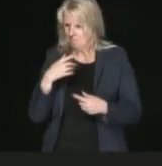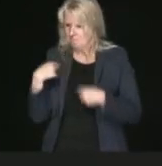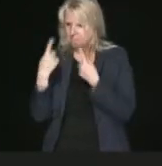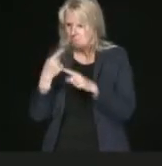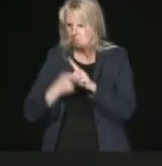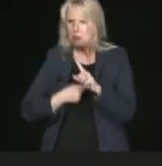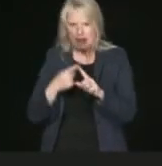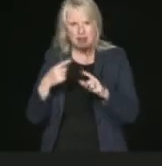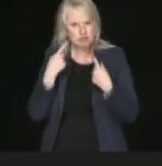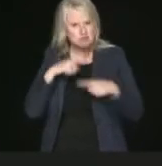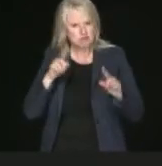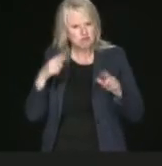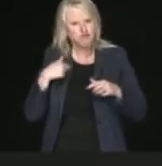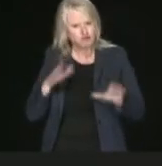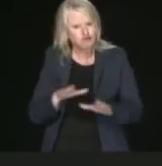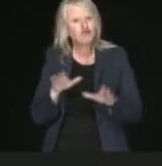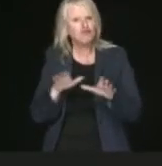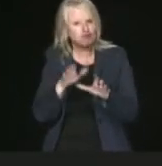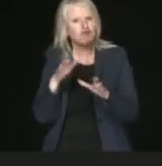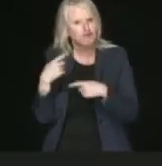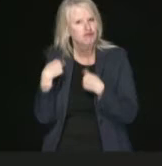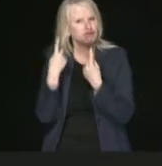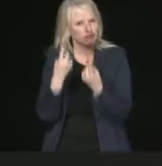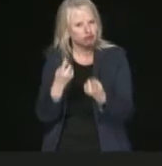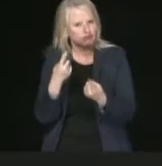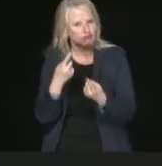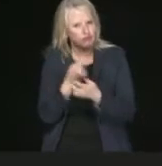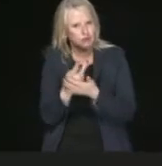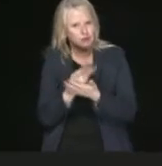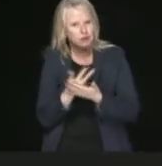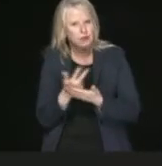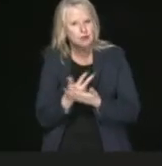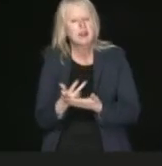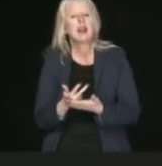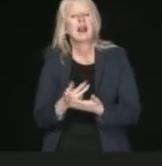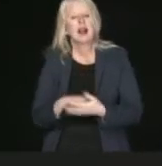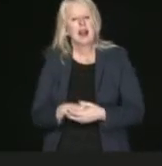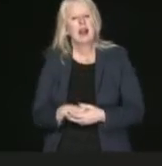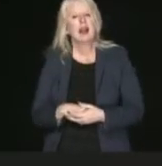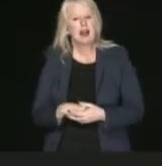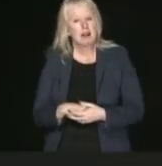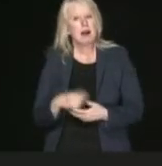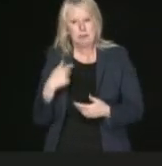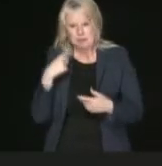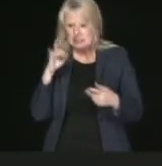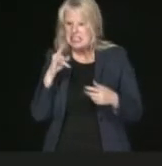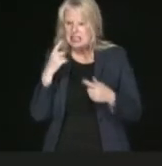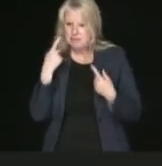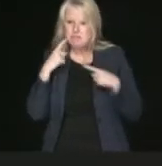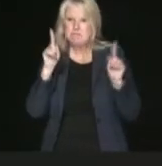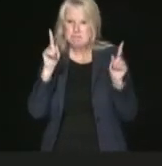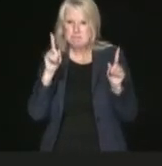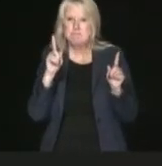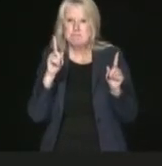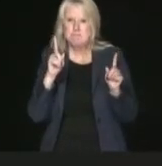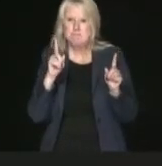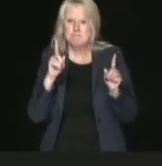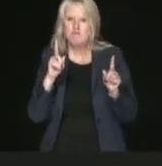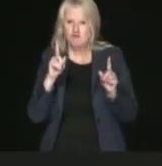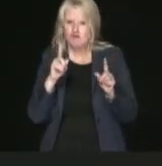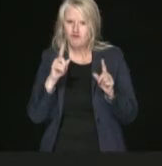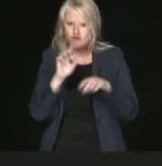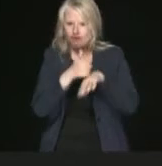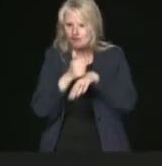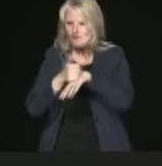recent months and in these recent weeks. But we have been able to do a great deal to ensure that Canadians this